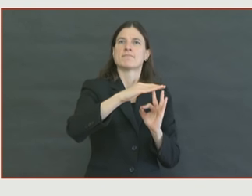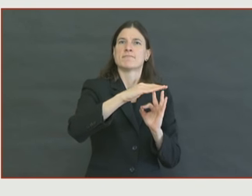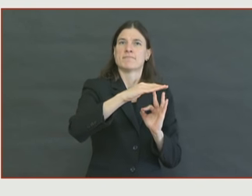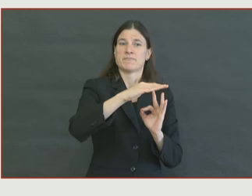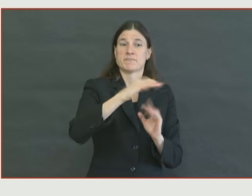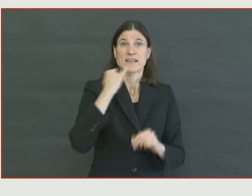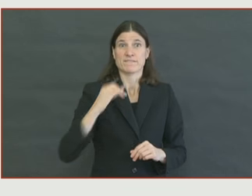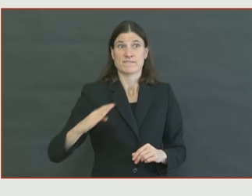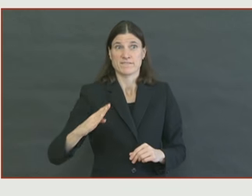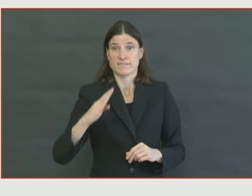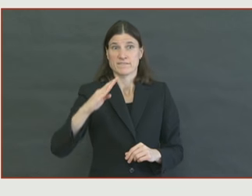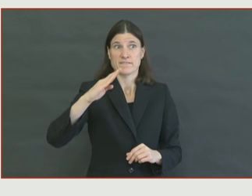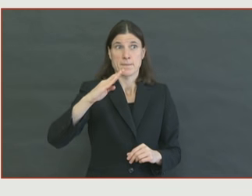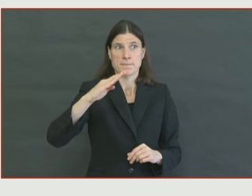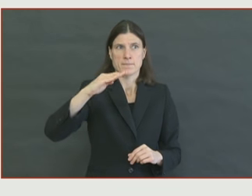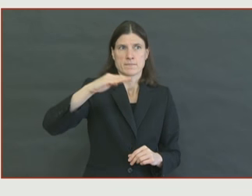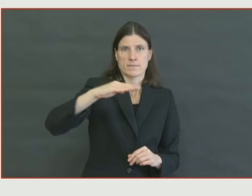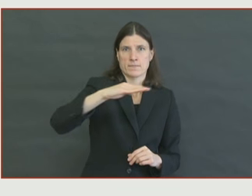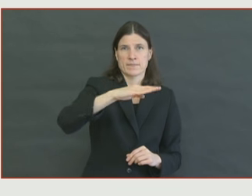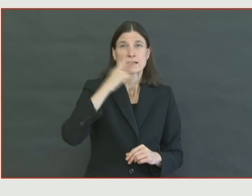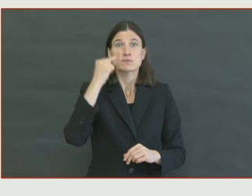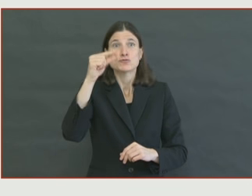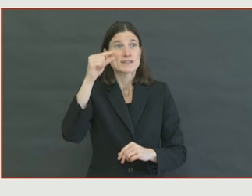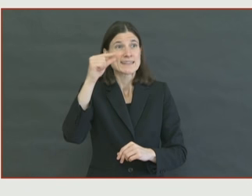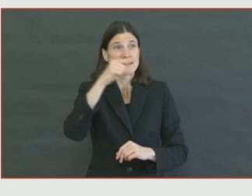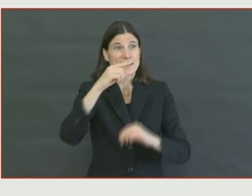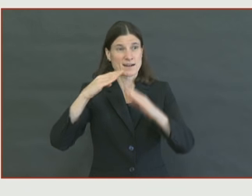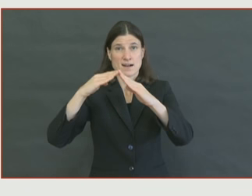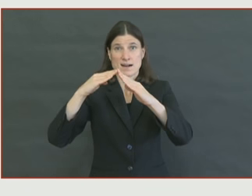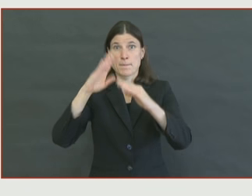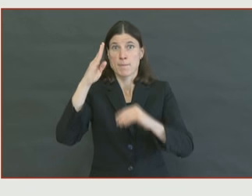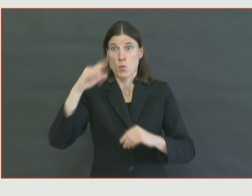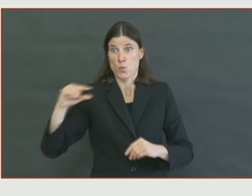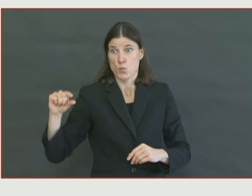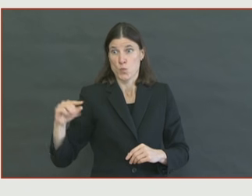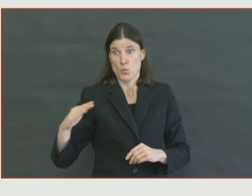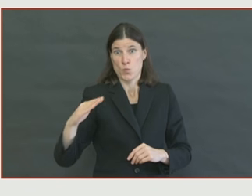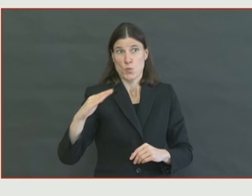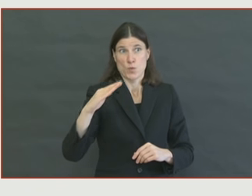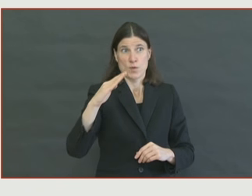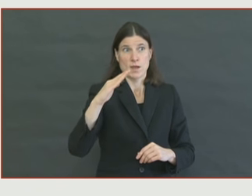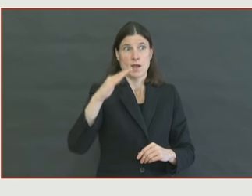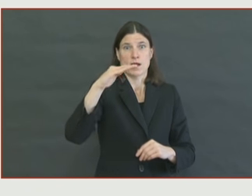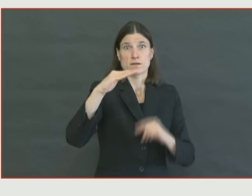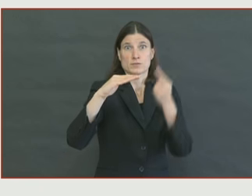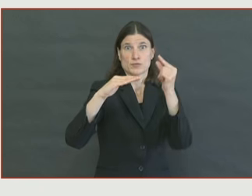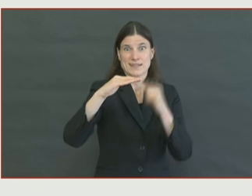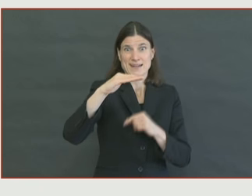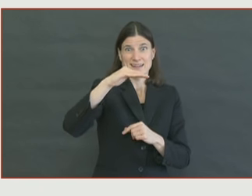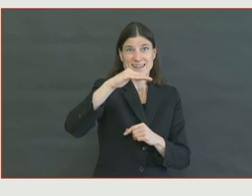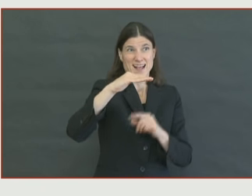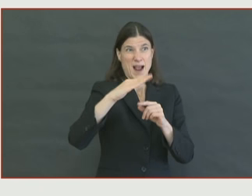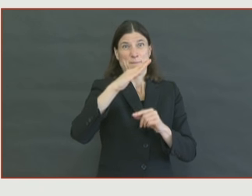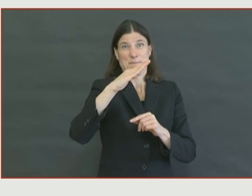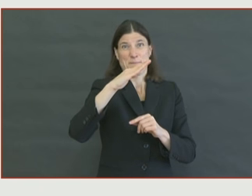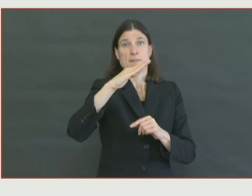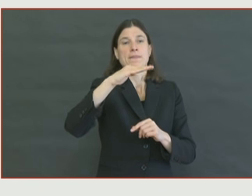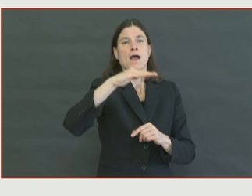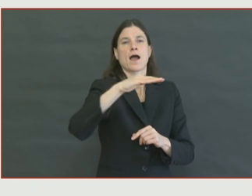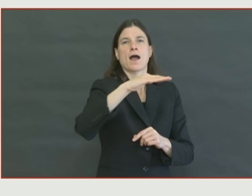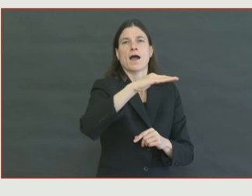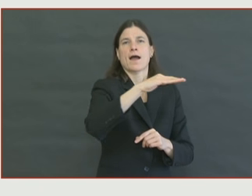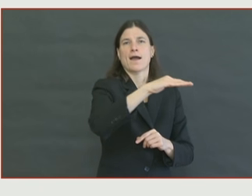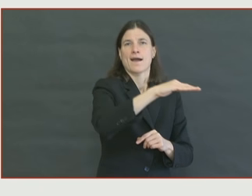Within the next few days after releasing the model last time, we saw the trajectory change and the numbers